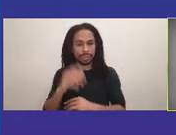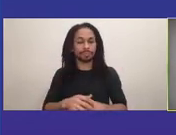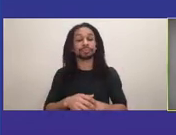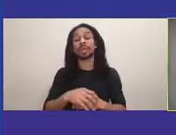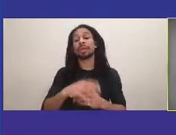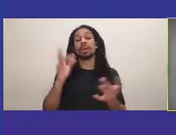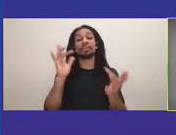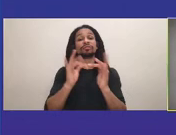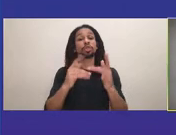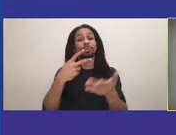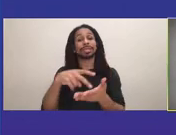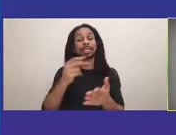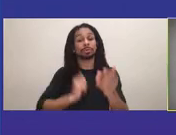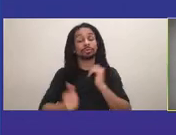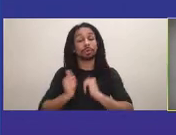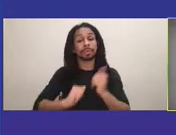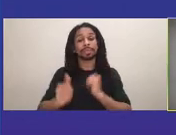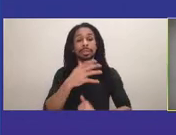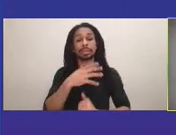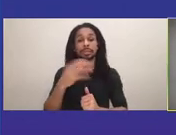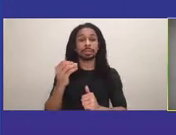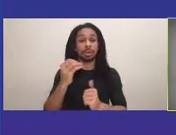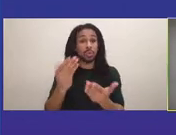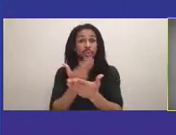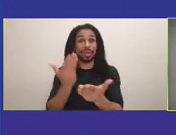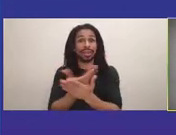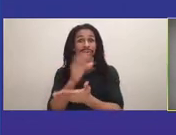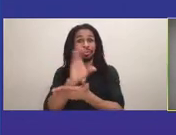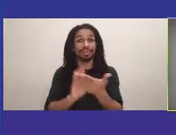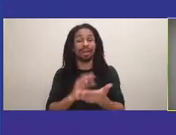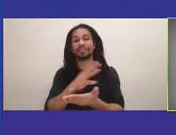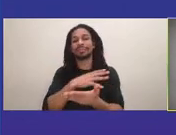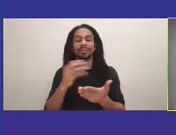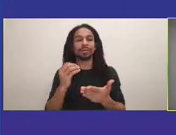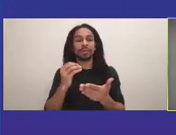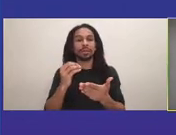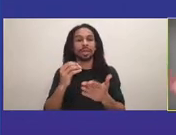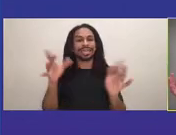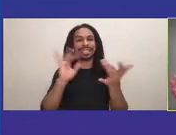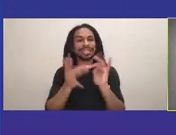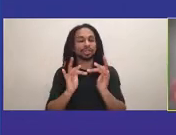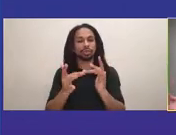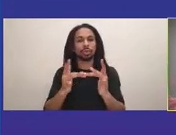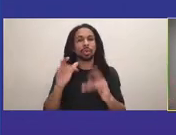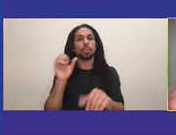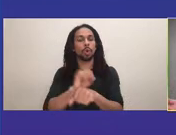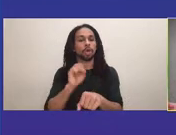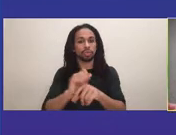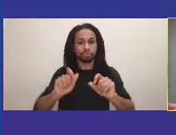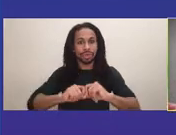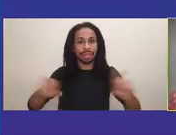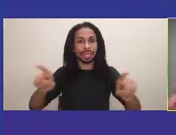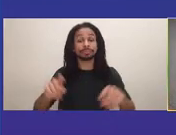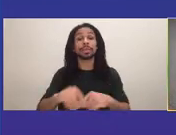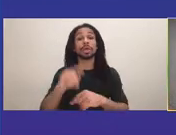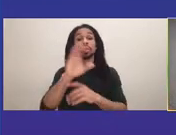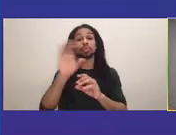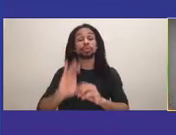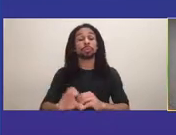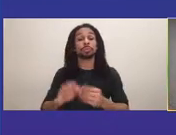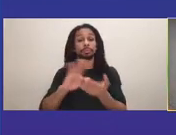dance performances and newly choreographed and collaborative dance digital works were released. Zoom became an essential